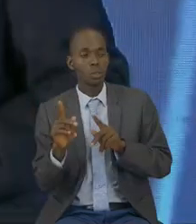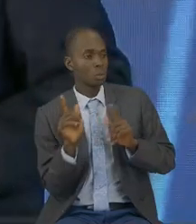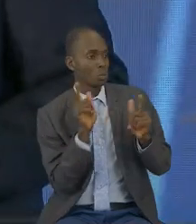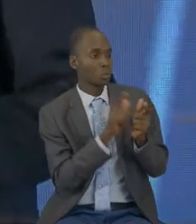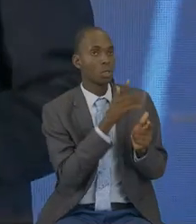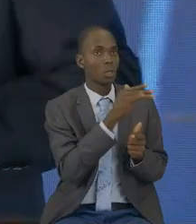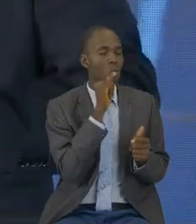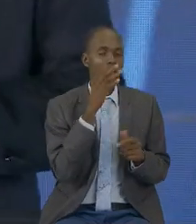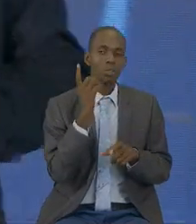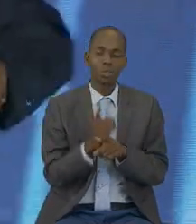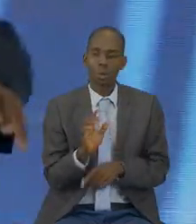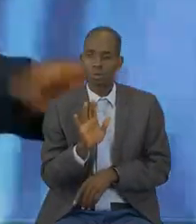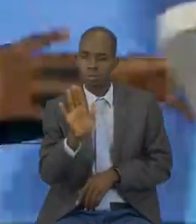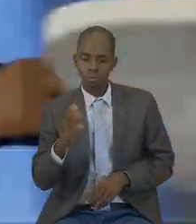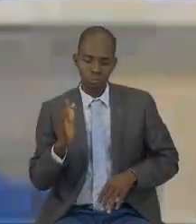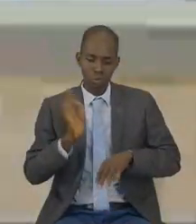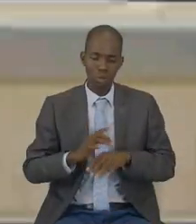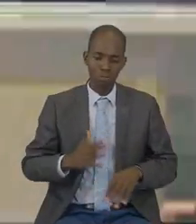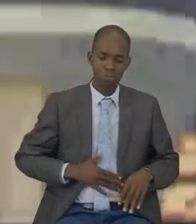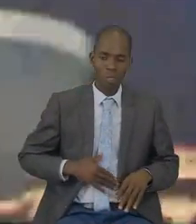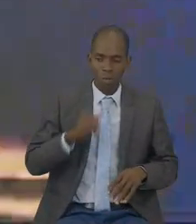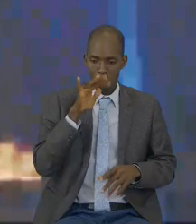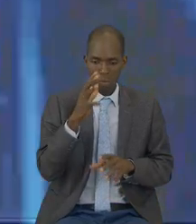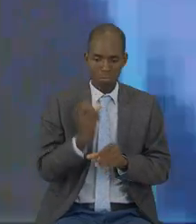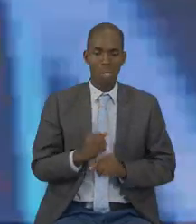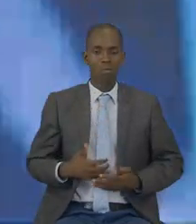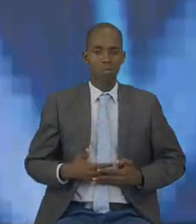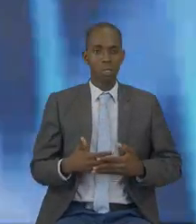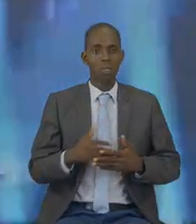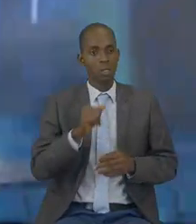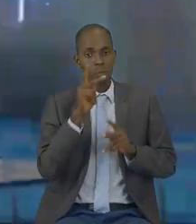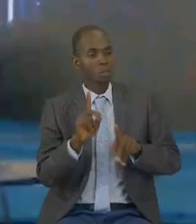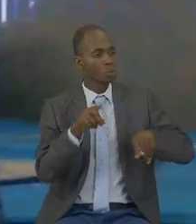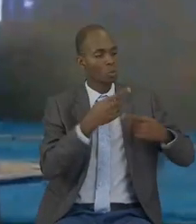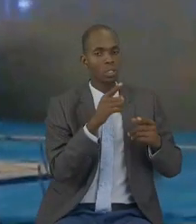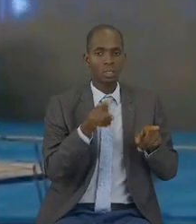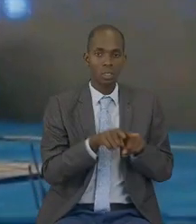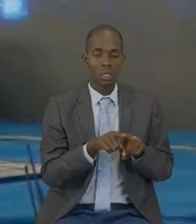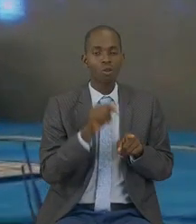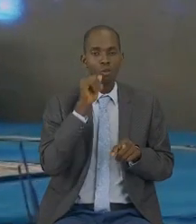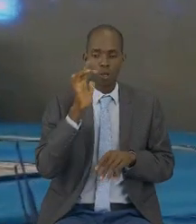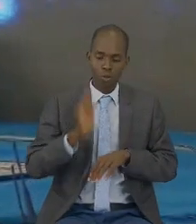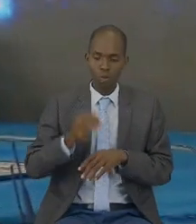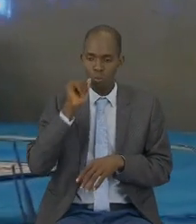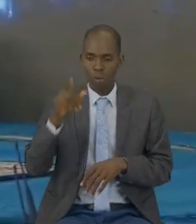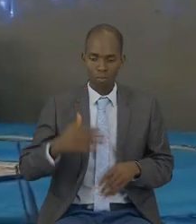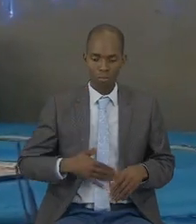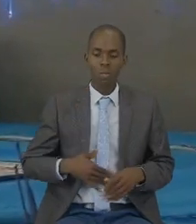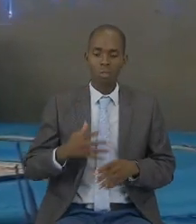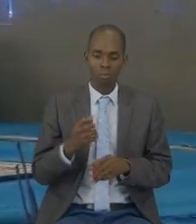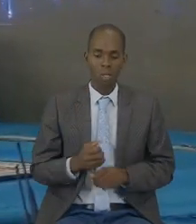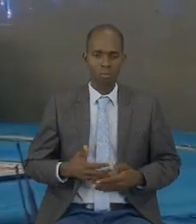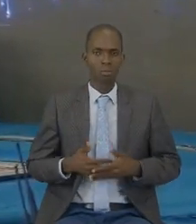tummy, a child came. Another one went there and they rubbed the tummy, and a child came. And there are people that will